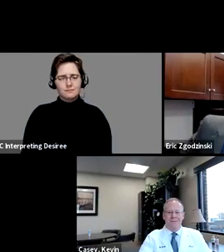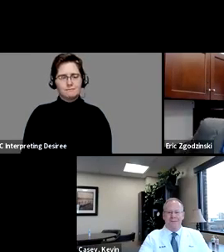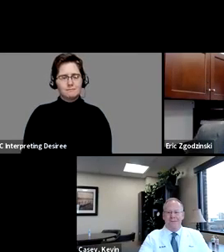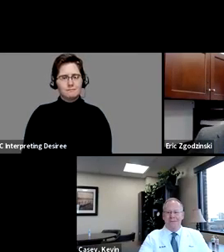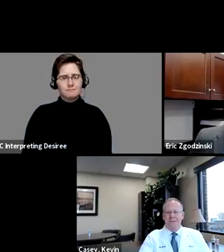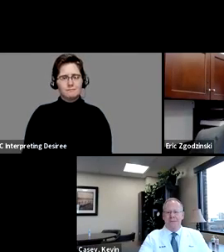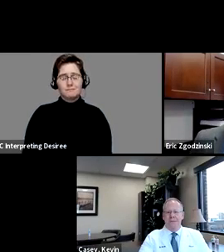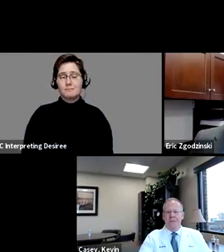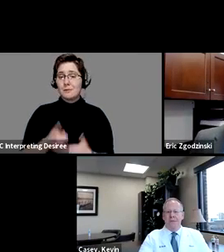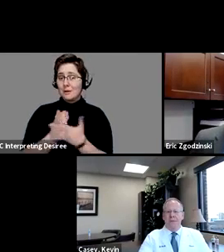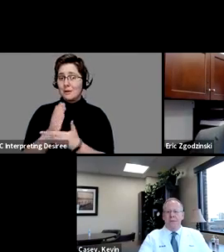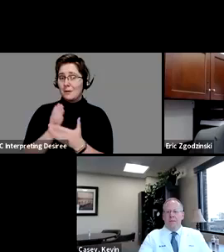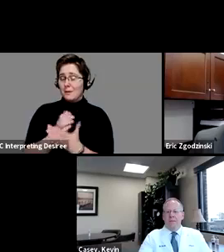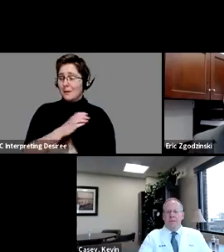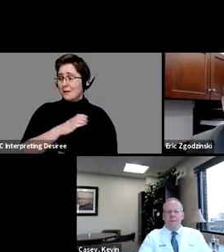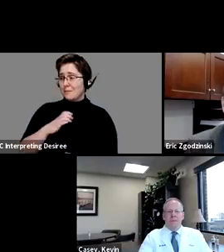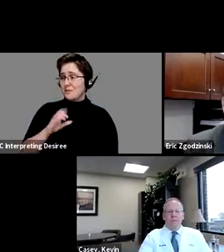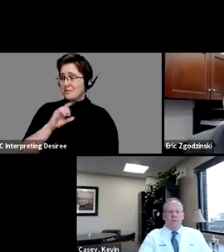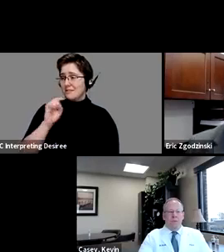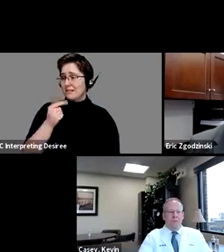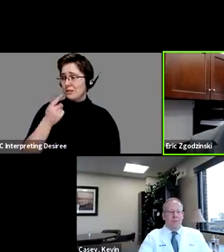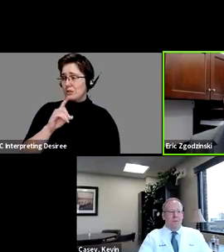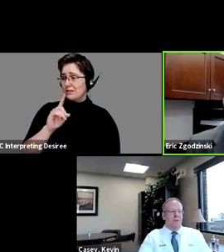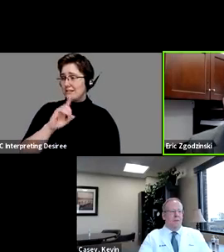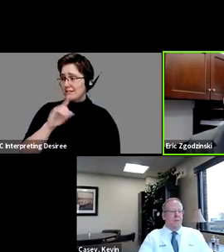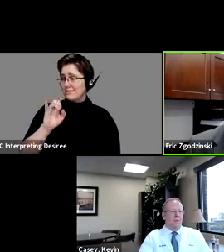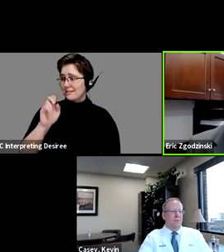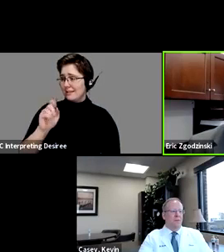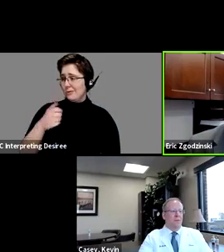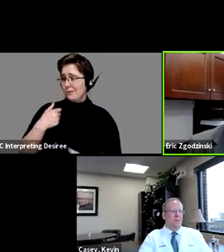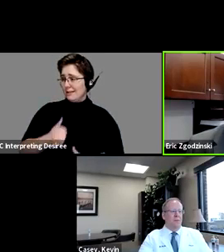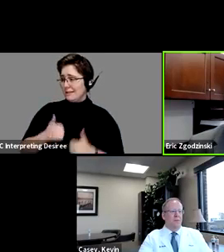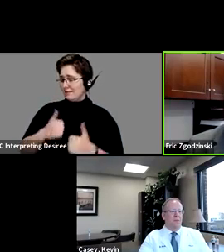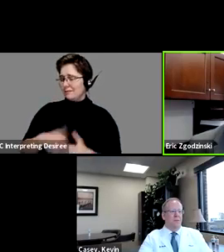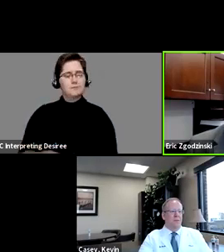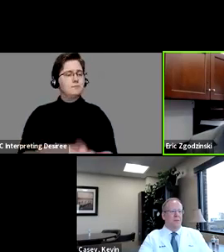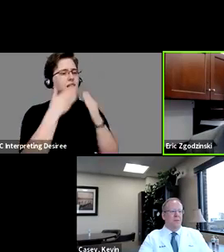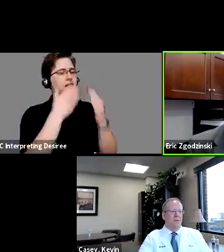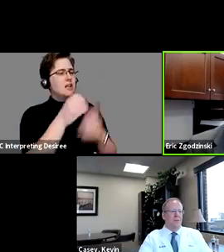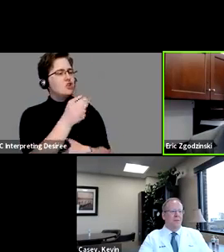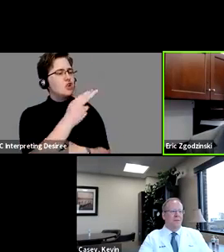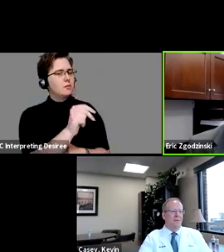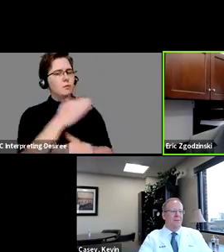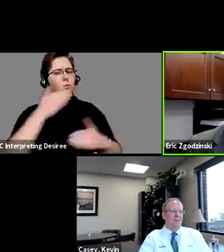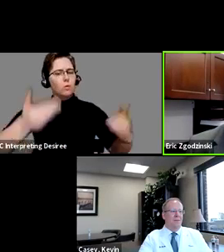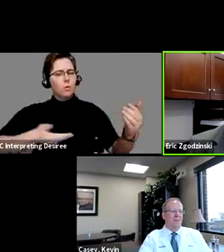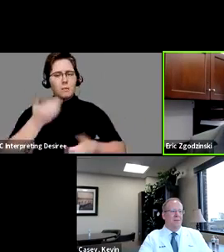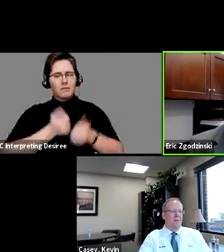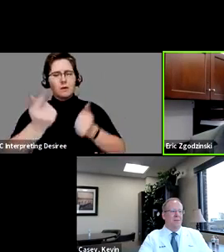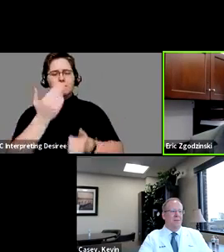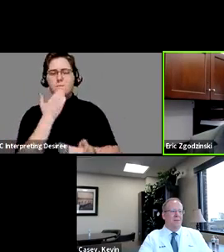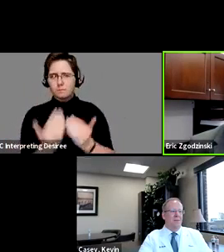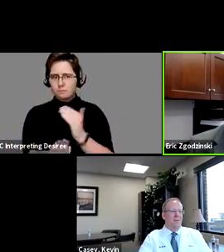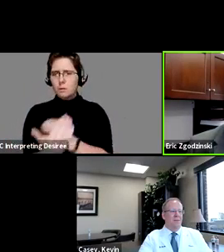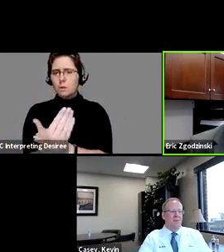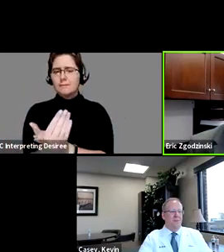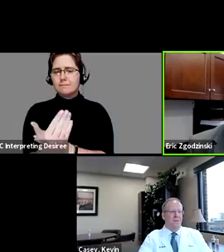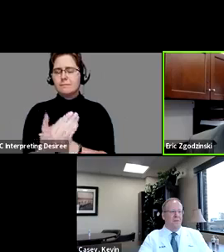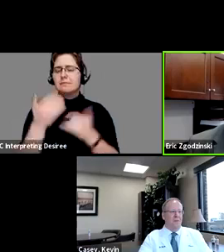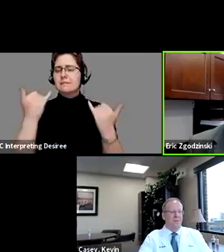All right, Commissioner Skaczynski, we are live. Thank you, Shannon. Welcome, everybody. Good morning. Today,